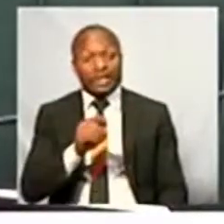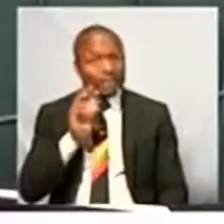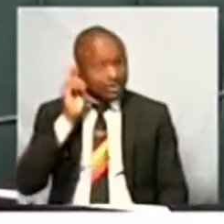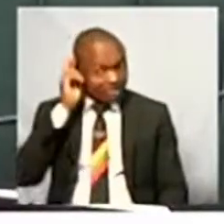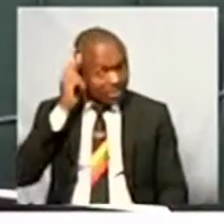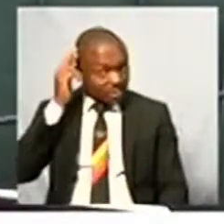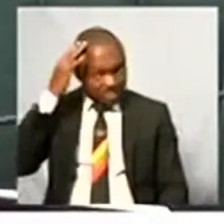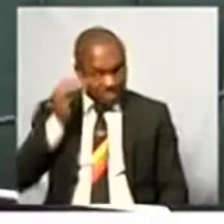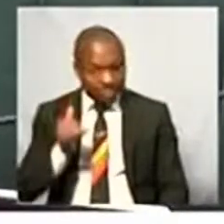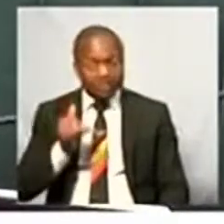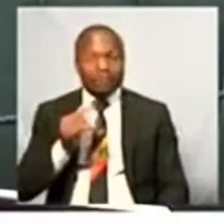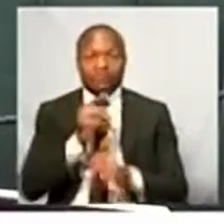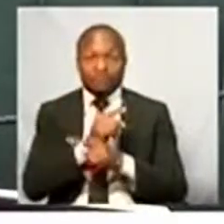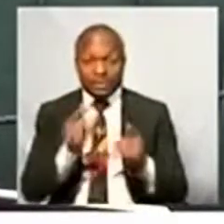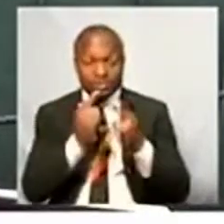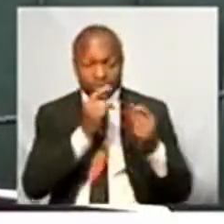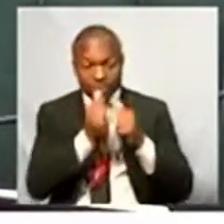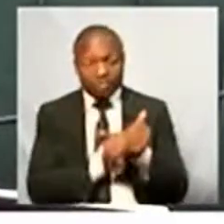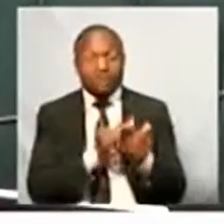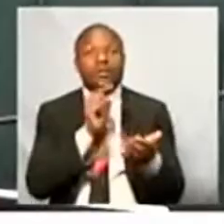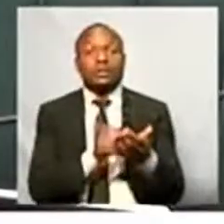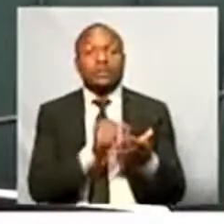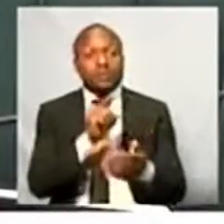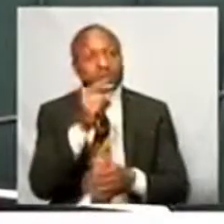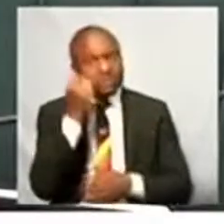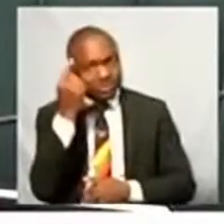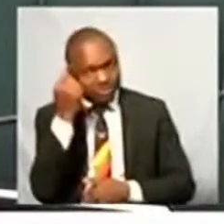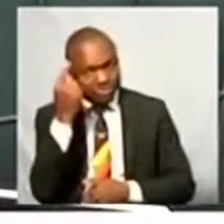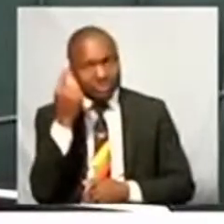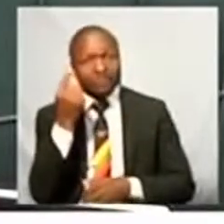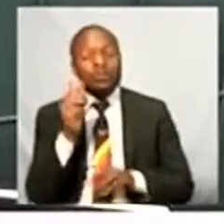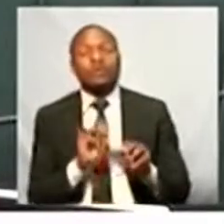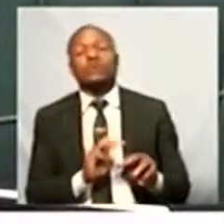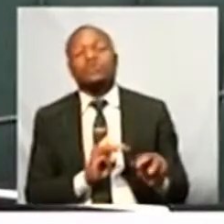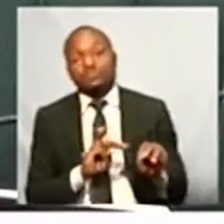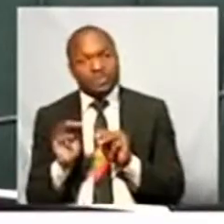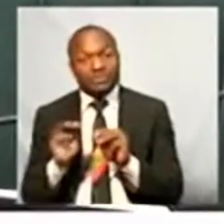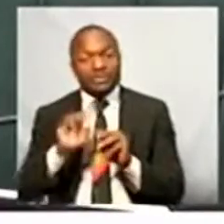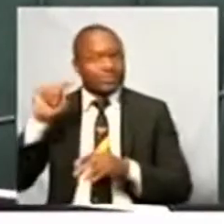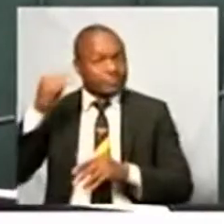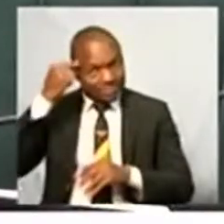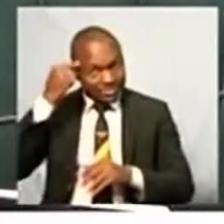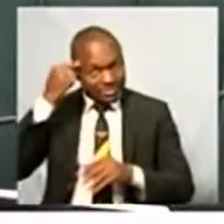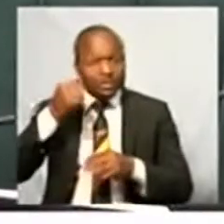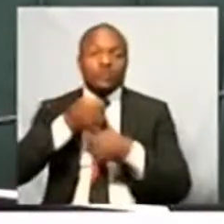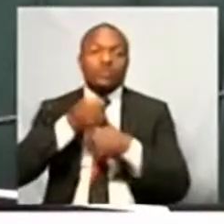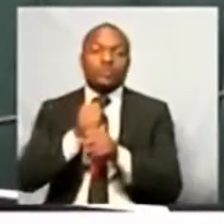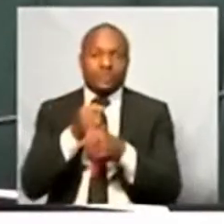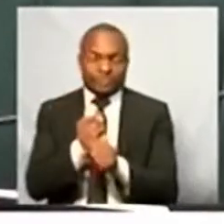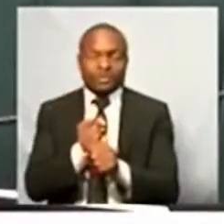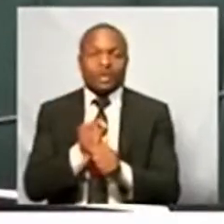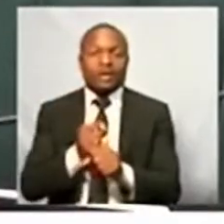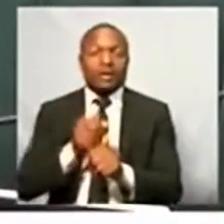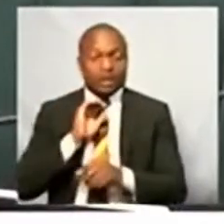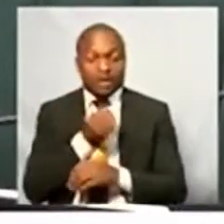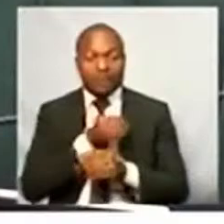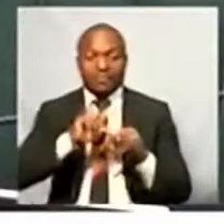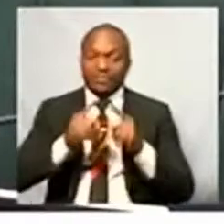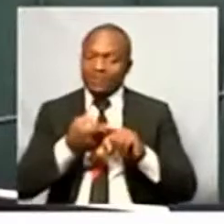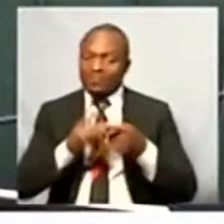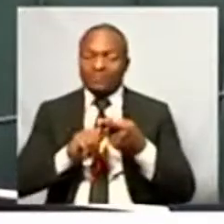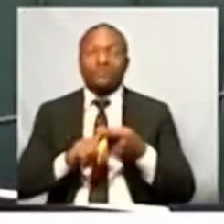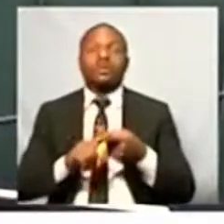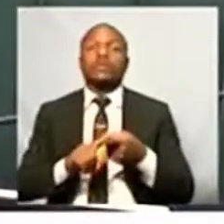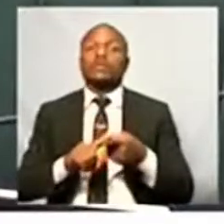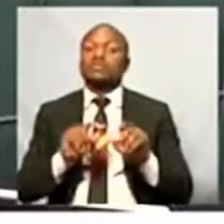why. So I'm just trying to touch that so that you understand that we have deliberate moves as government to make our colleagues comfortable, those